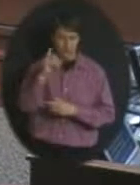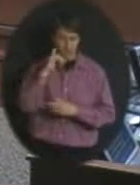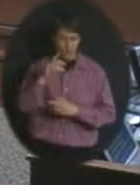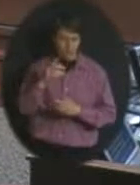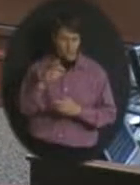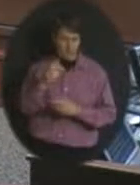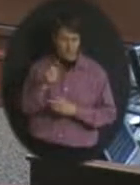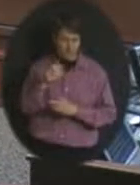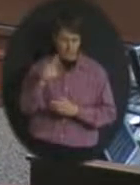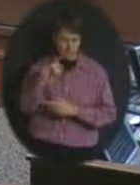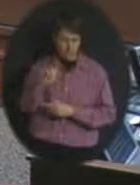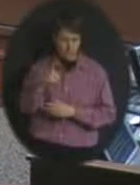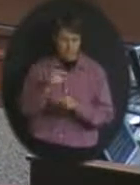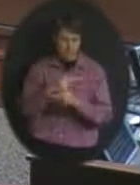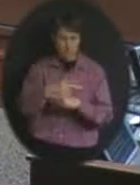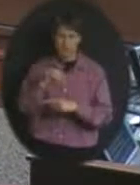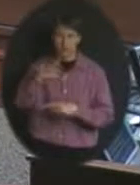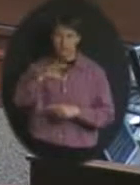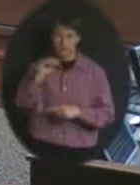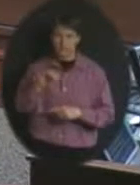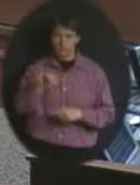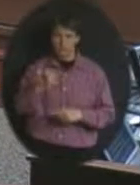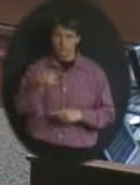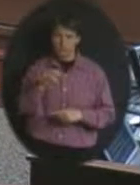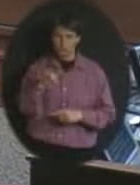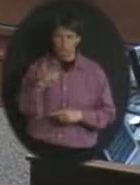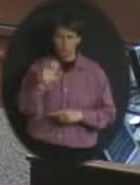as presented. Second.